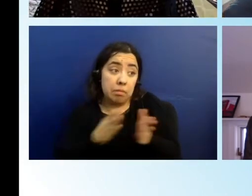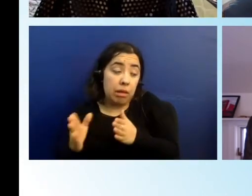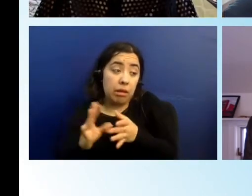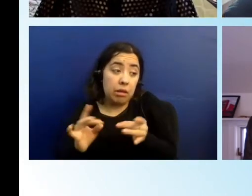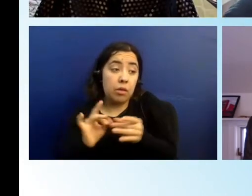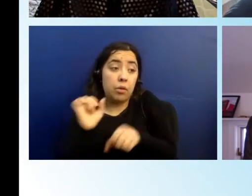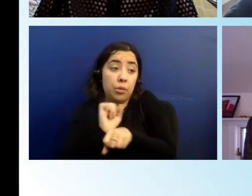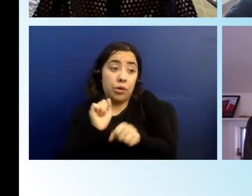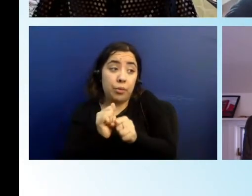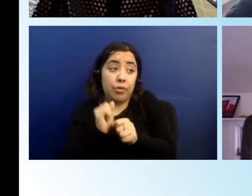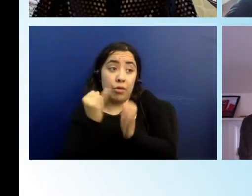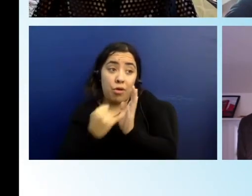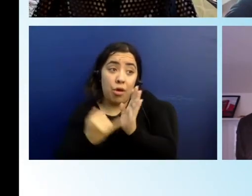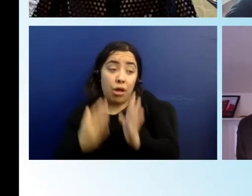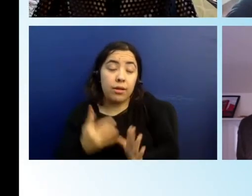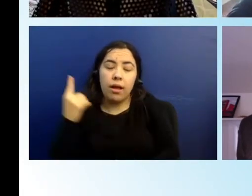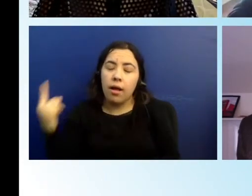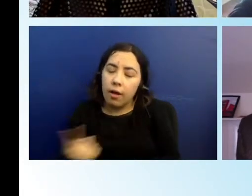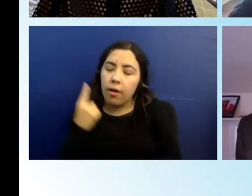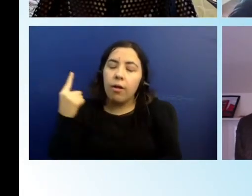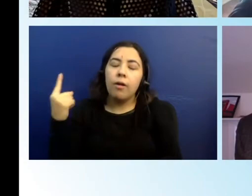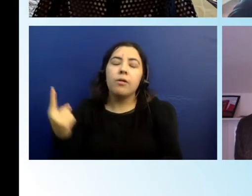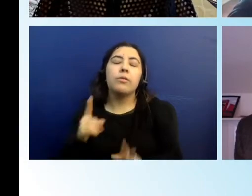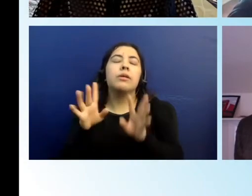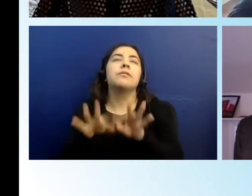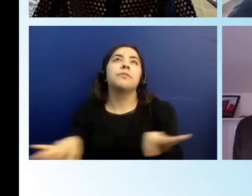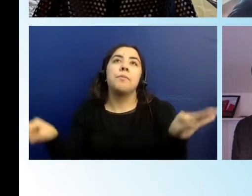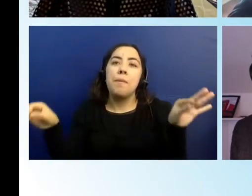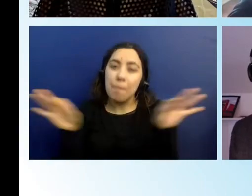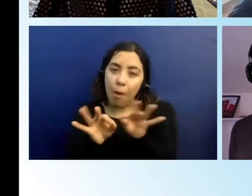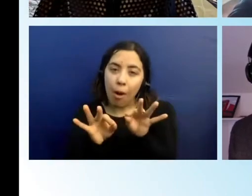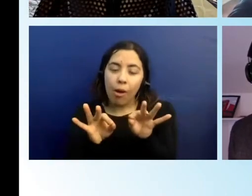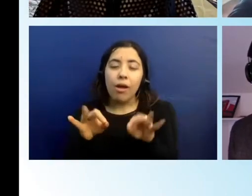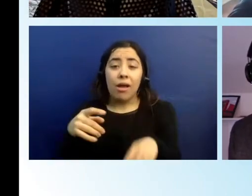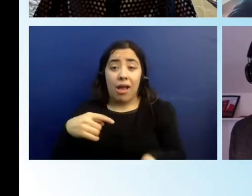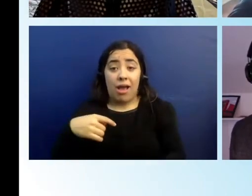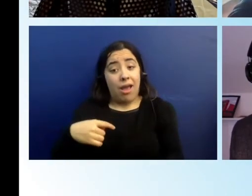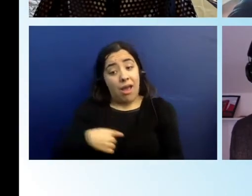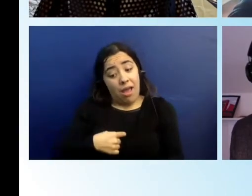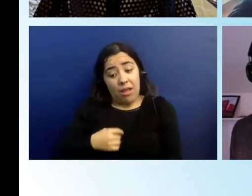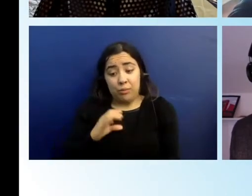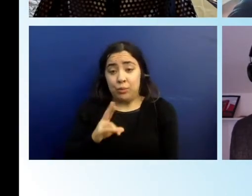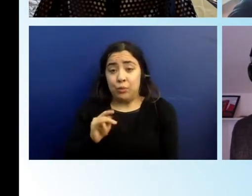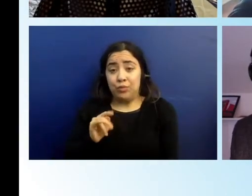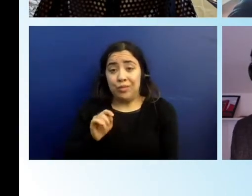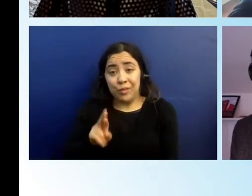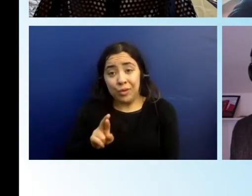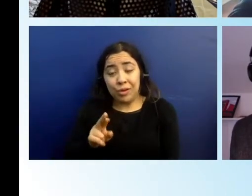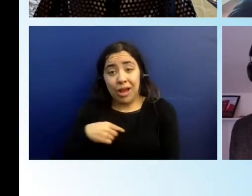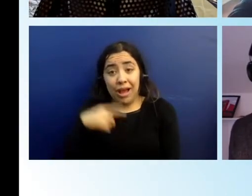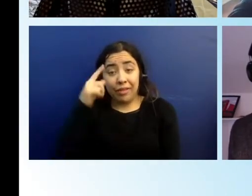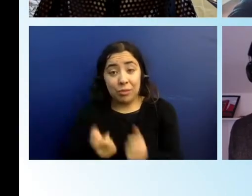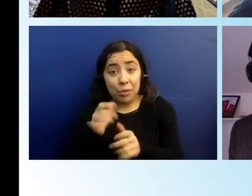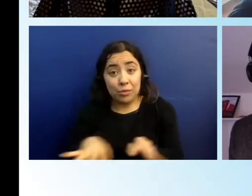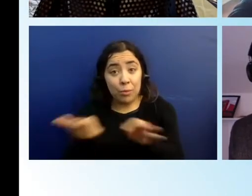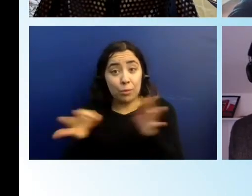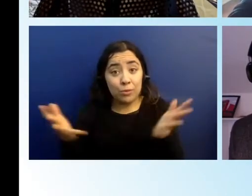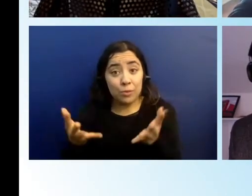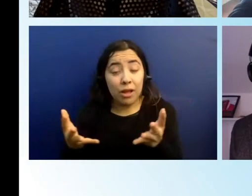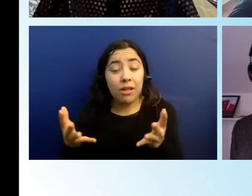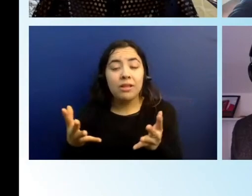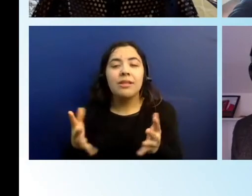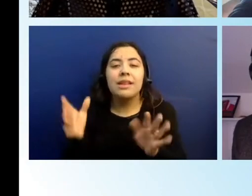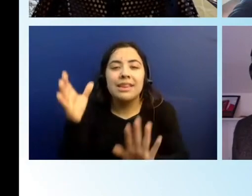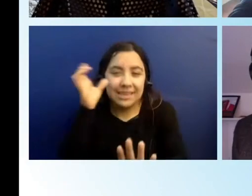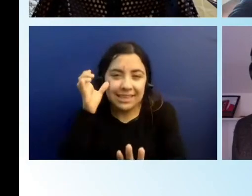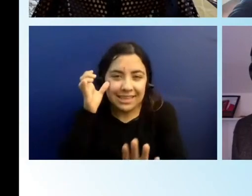And again, listening is, as a curator, I don't think there's anything more important you can do than listen. And of course, you're going to hear